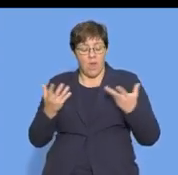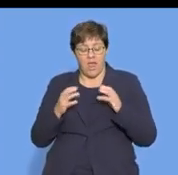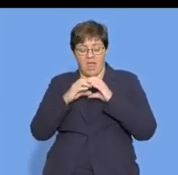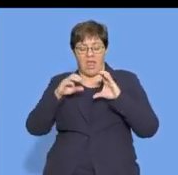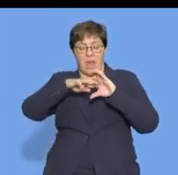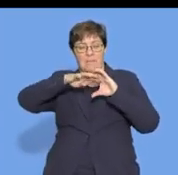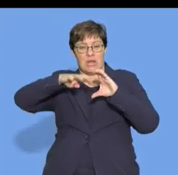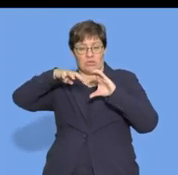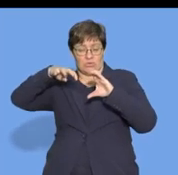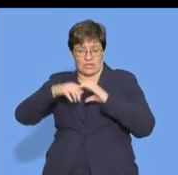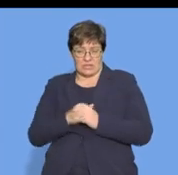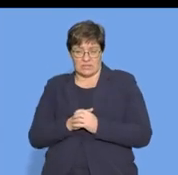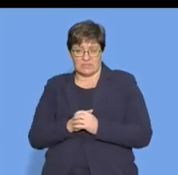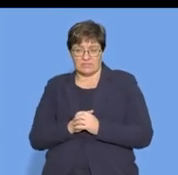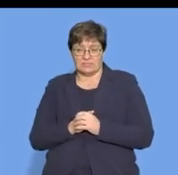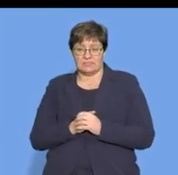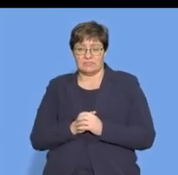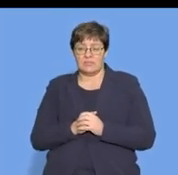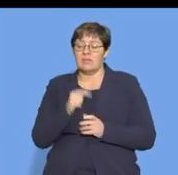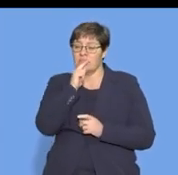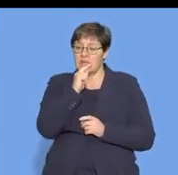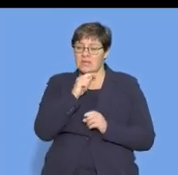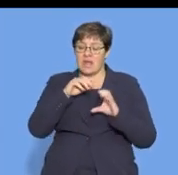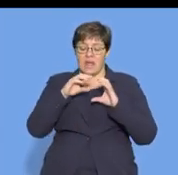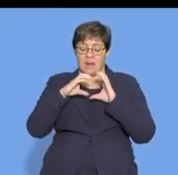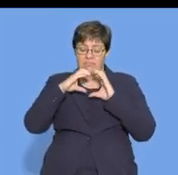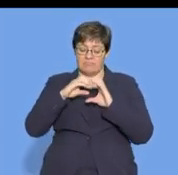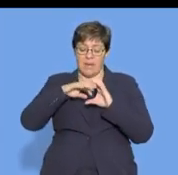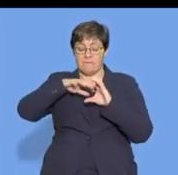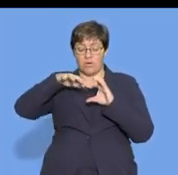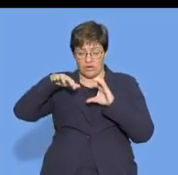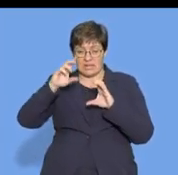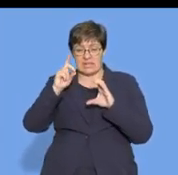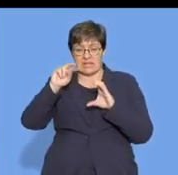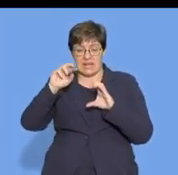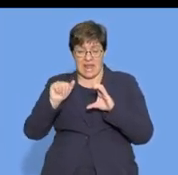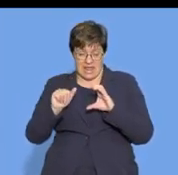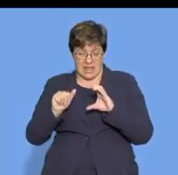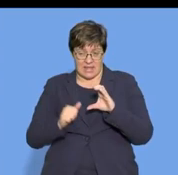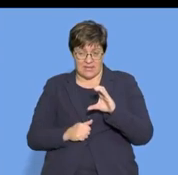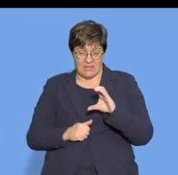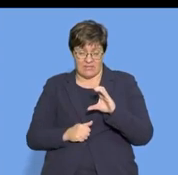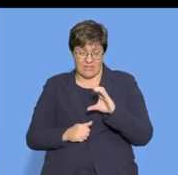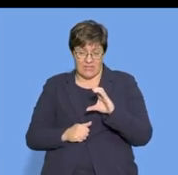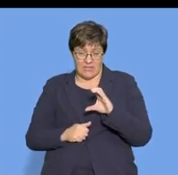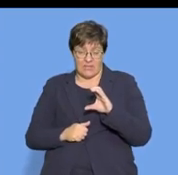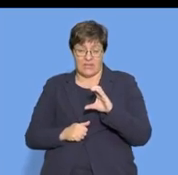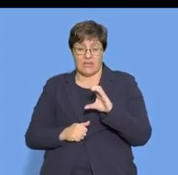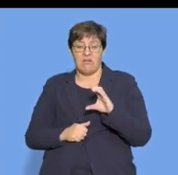So if we have a look in this diagram here, you'll see specifically it's mitochondrial DNA, which we find in the